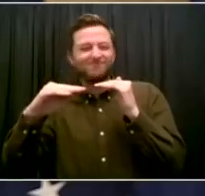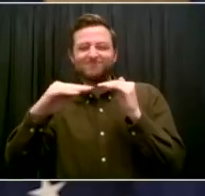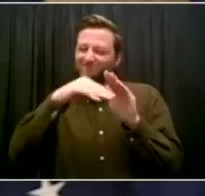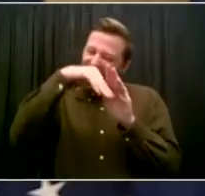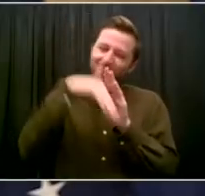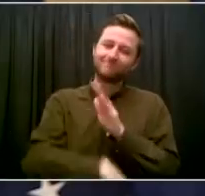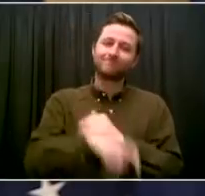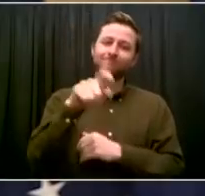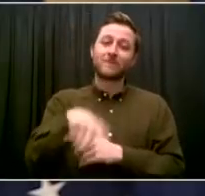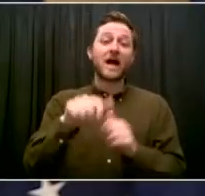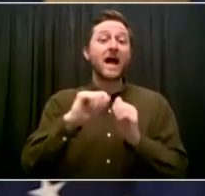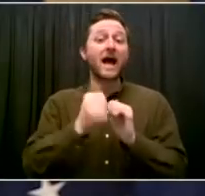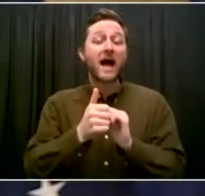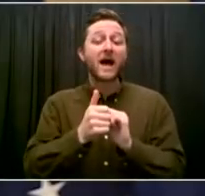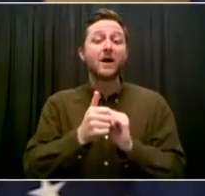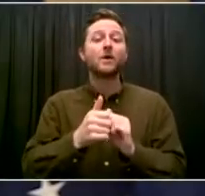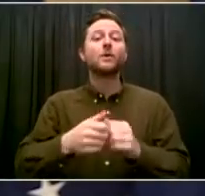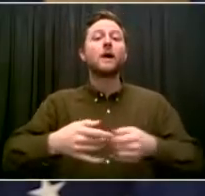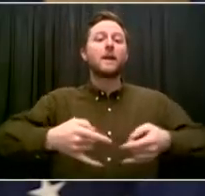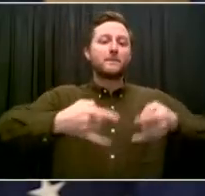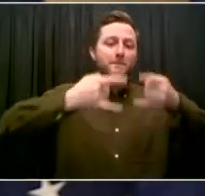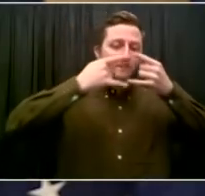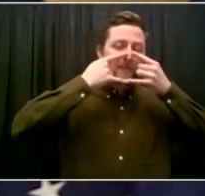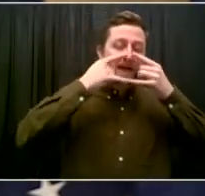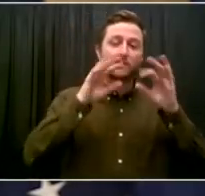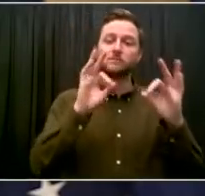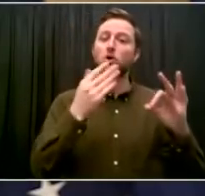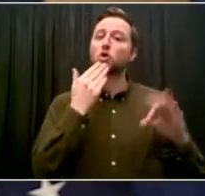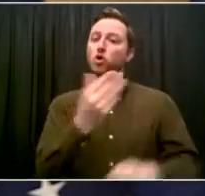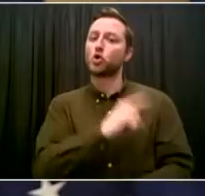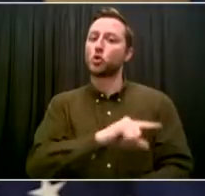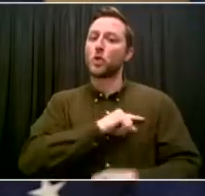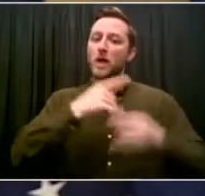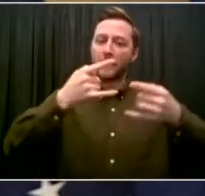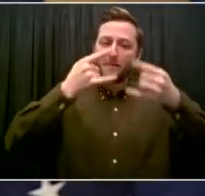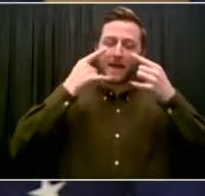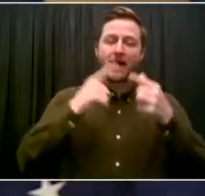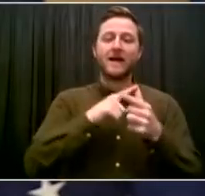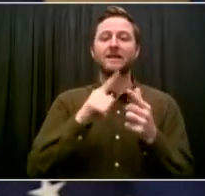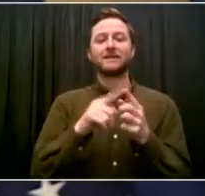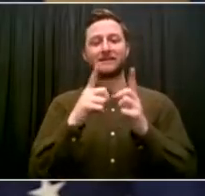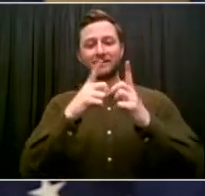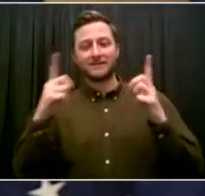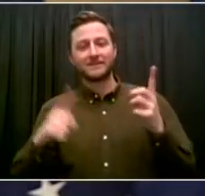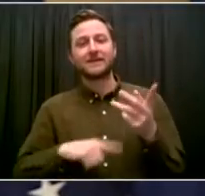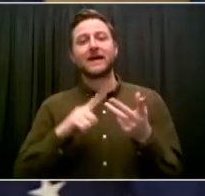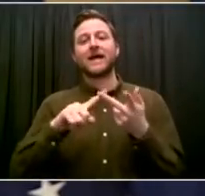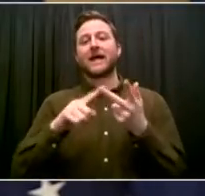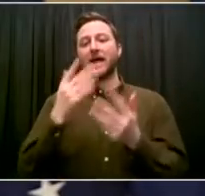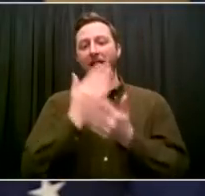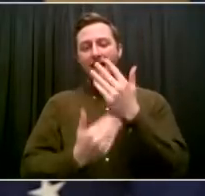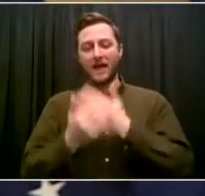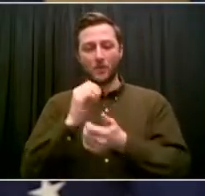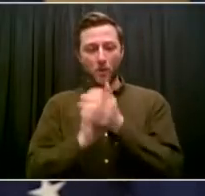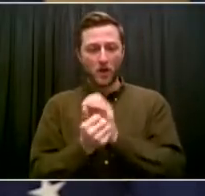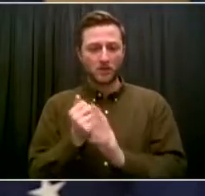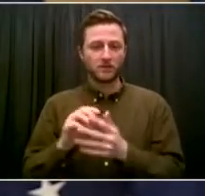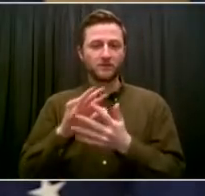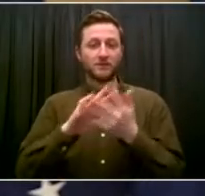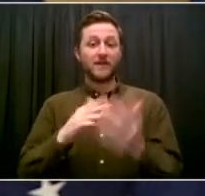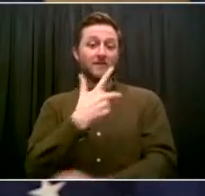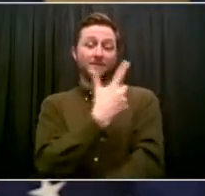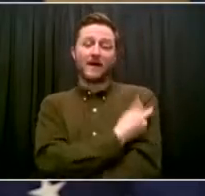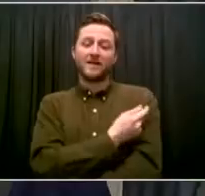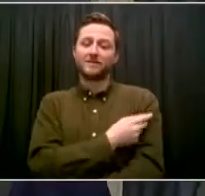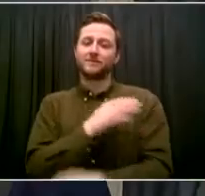more fortitude in the face of fatigue will continue to shape our curve, beat back Omicron, and save lives.